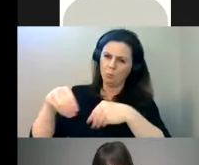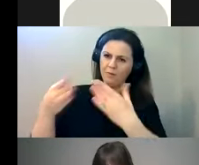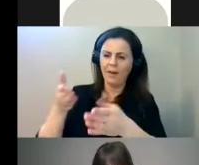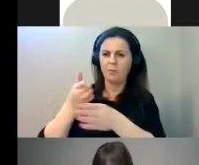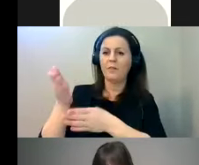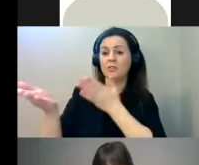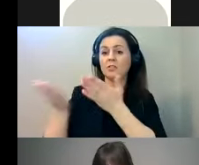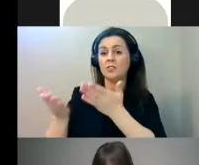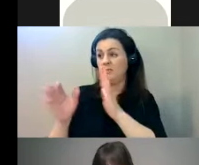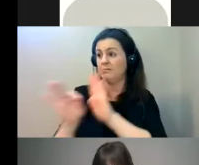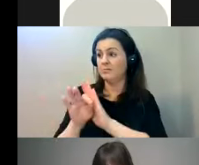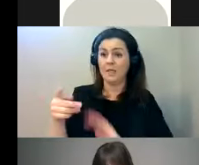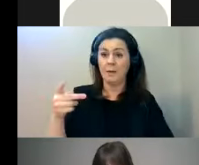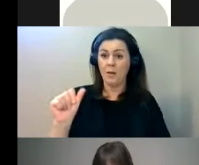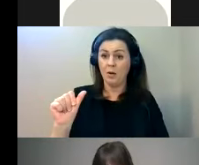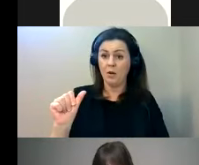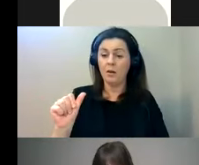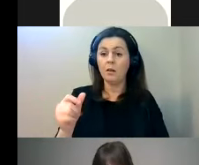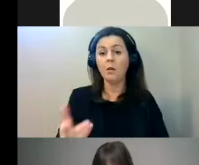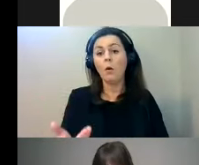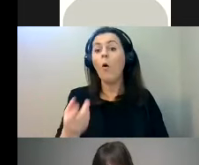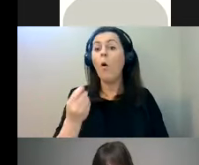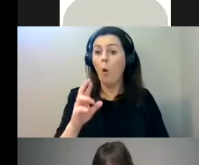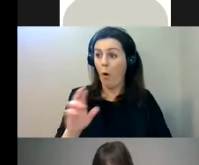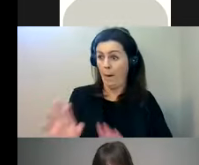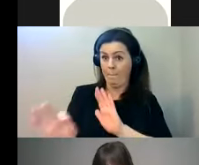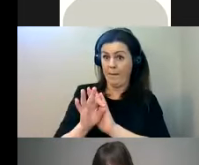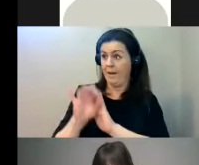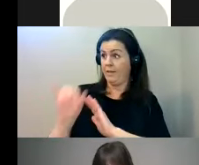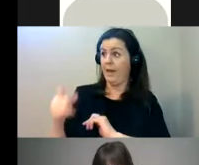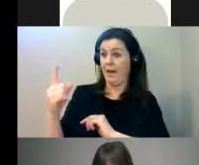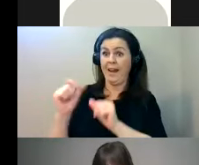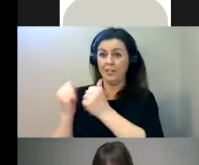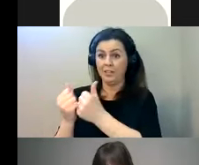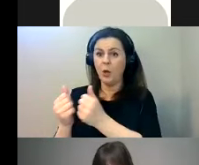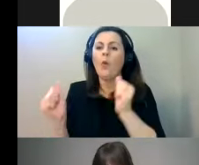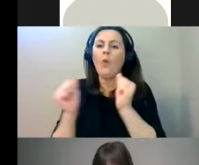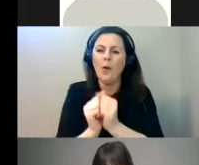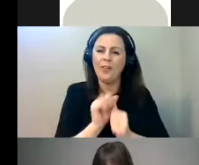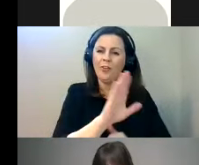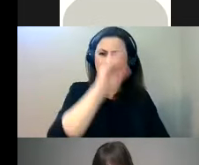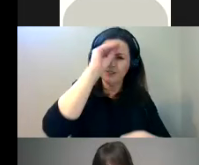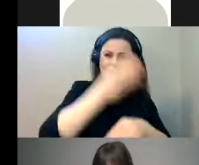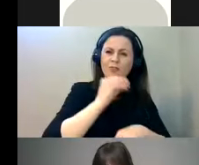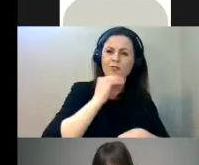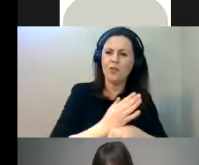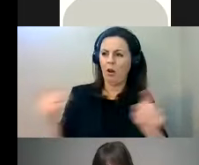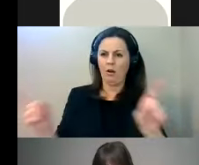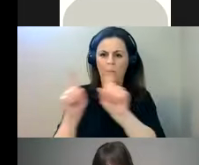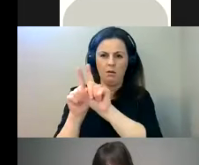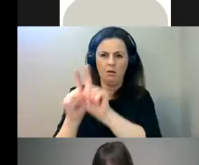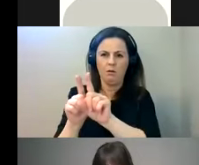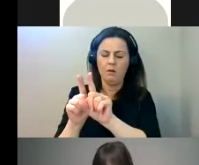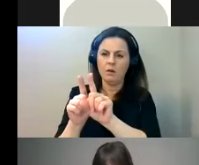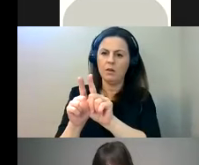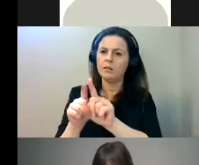services. Or maybe you choose that entity with one of your children, so there's a check and balance system. Whatever you choose is